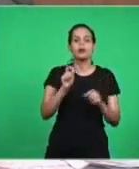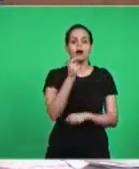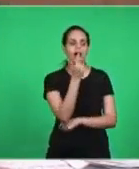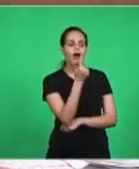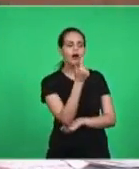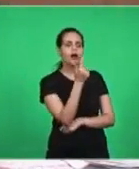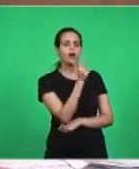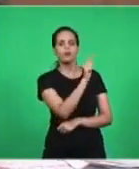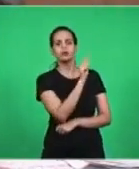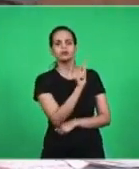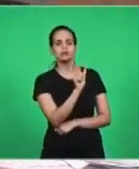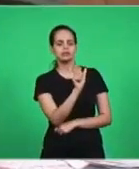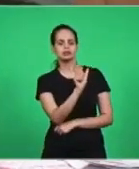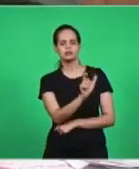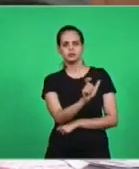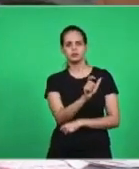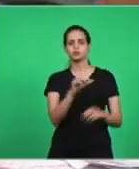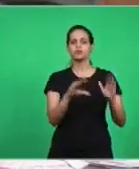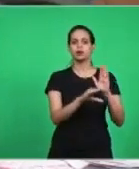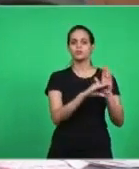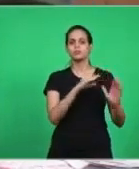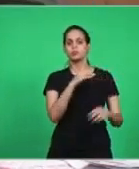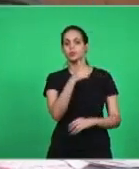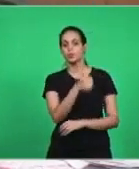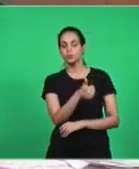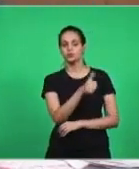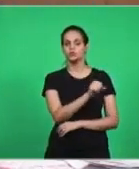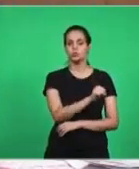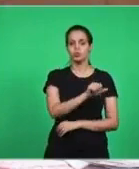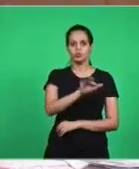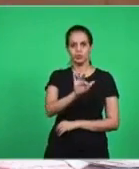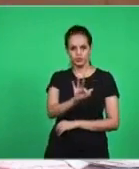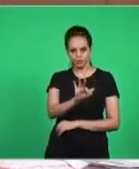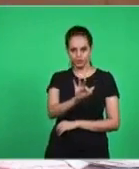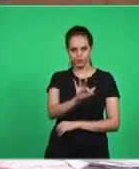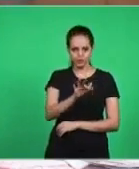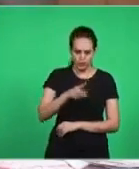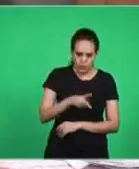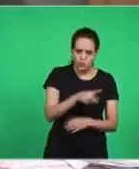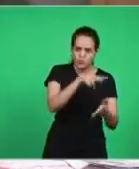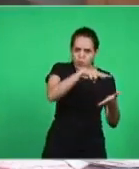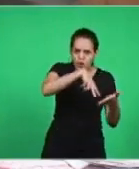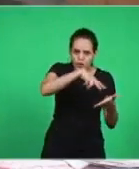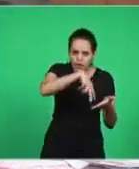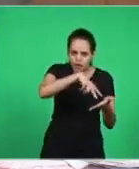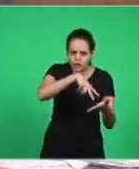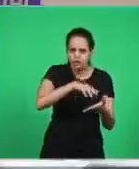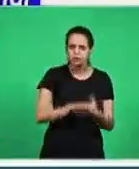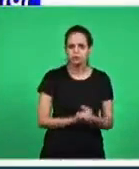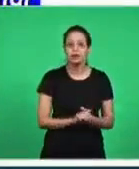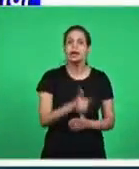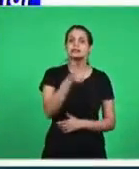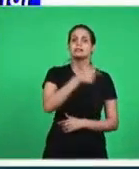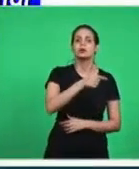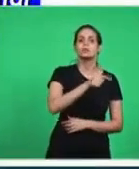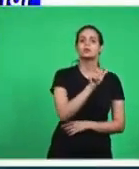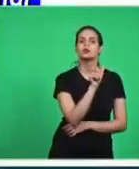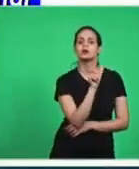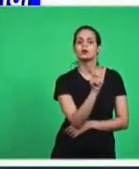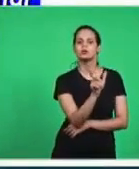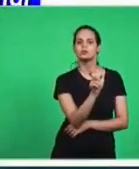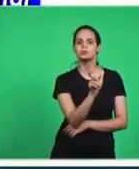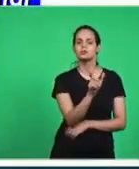other expression of chapter 1 is Zephaniah. So Zephaniah chapter 1, the second expression, which is,